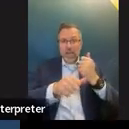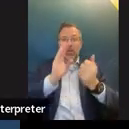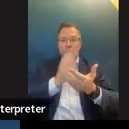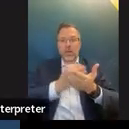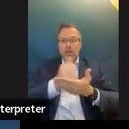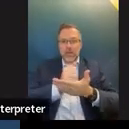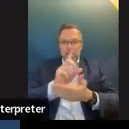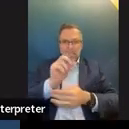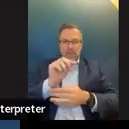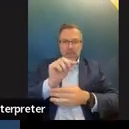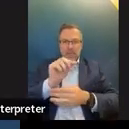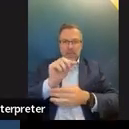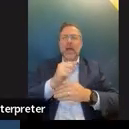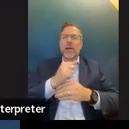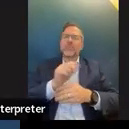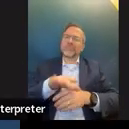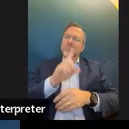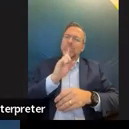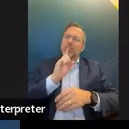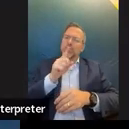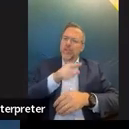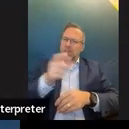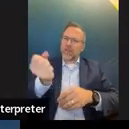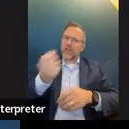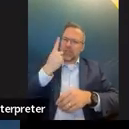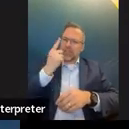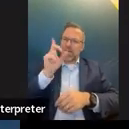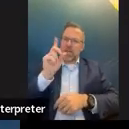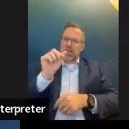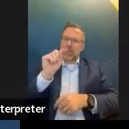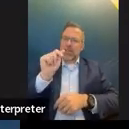they understand the data sheet.